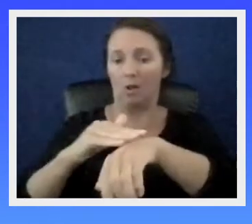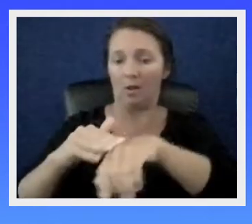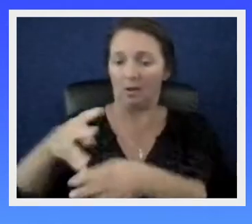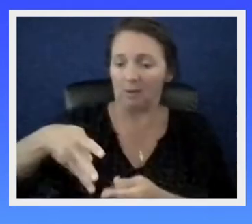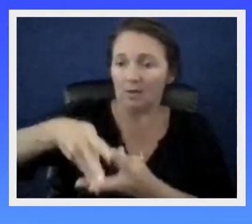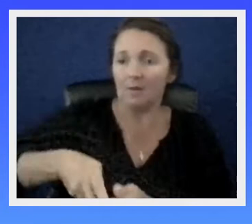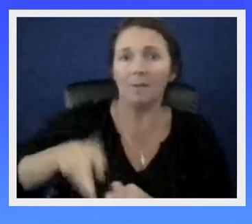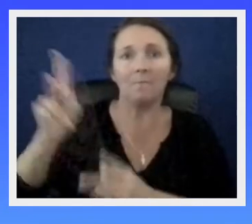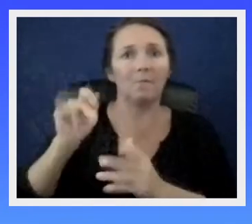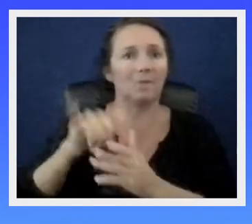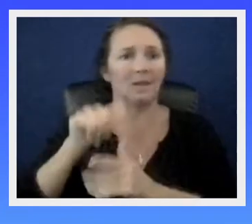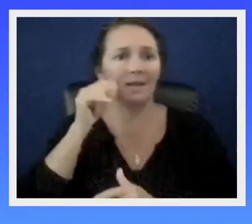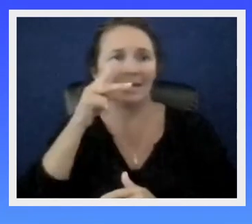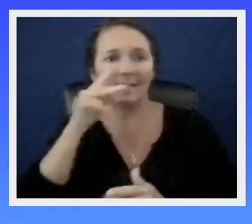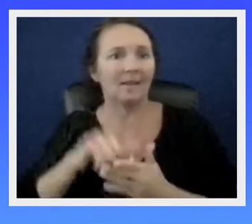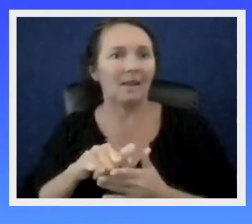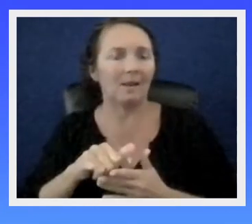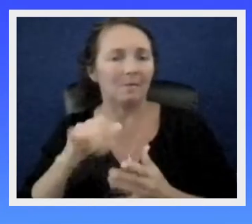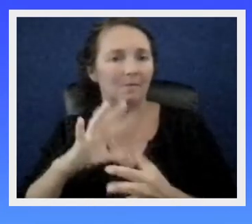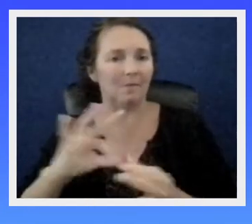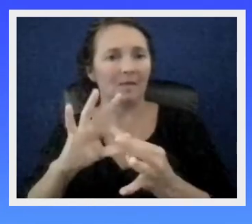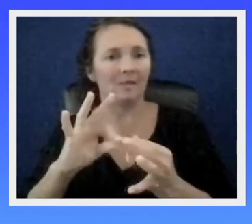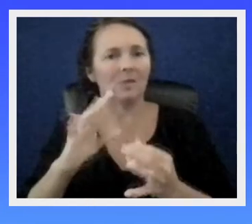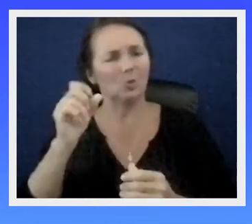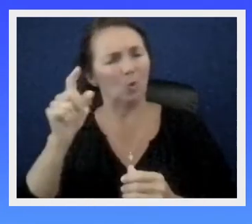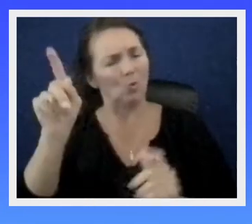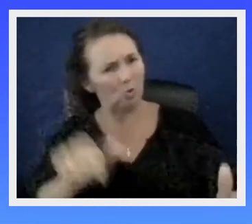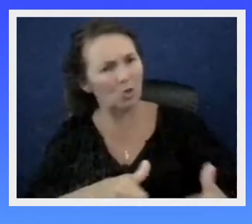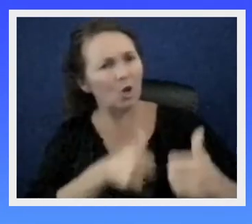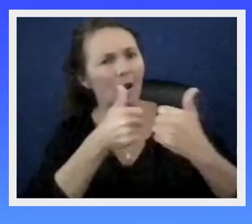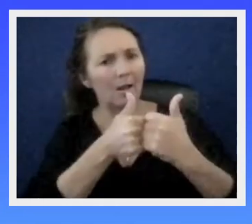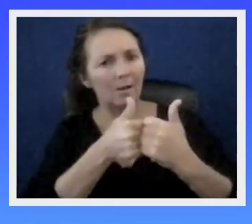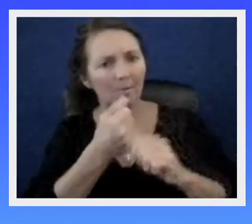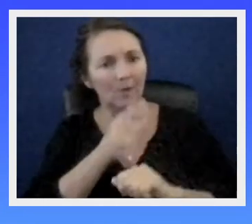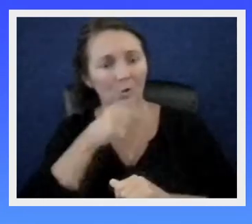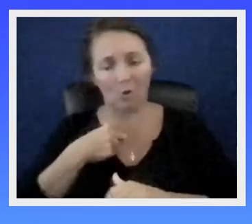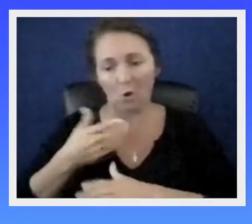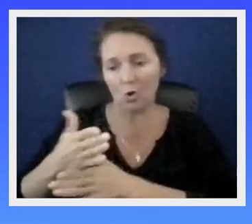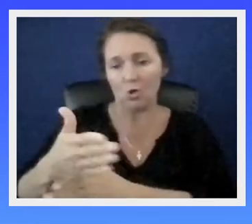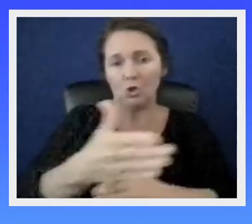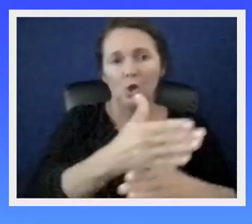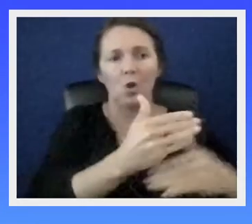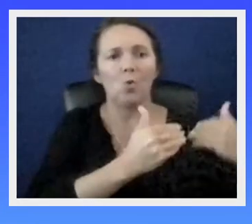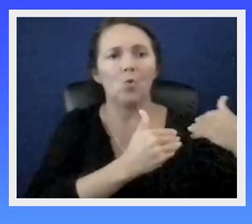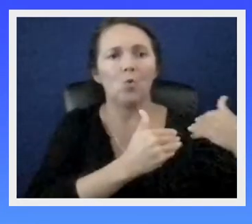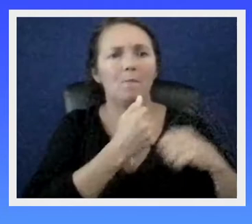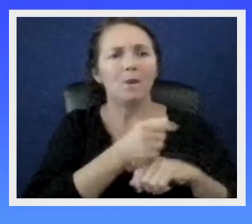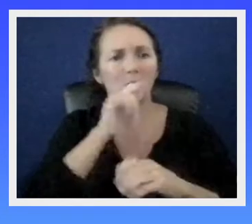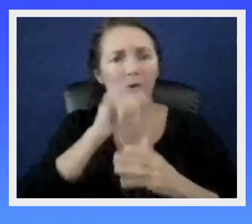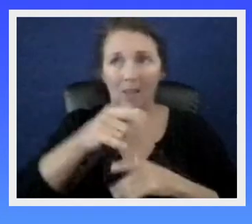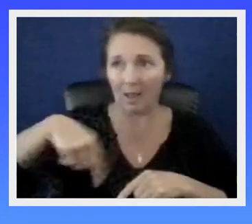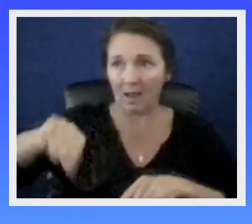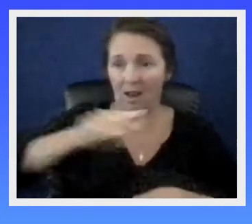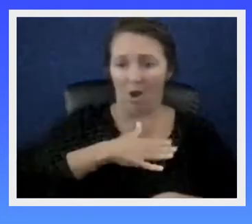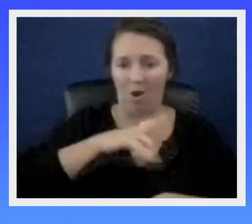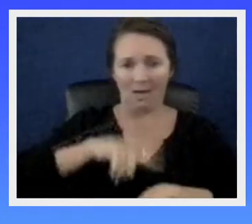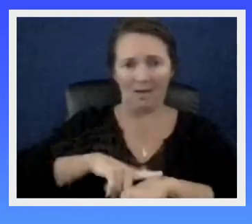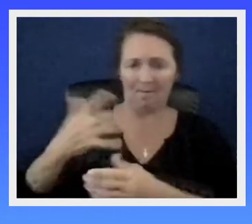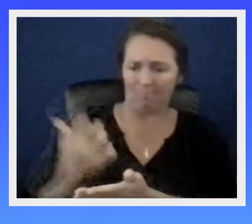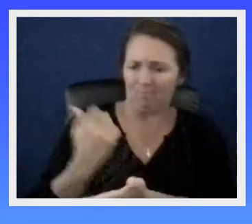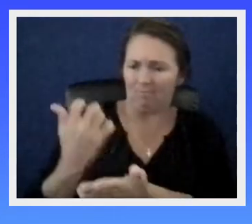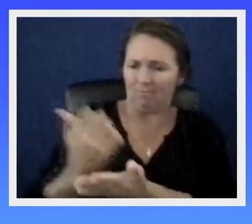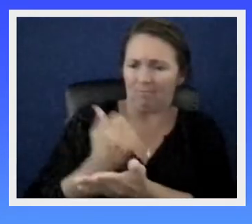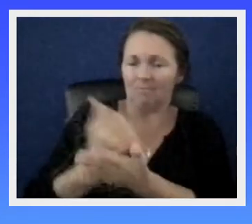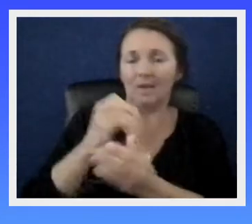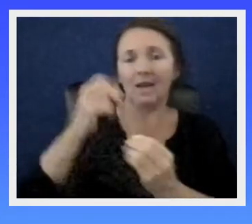invite you to join us in acknowledging all this, as well as our shared responsibility to make good of this time, and for each of us to consider our roles